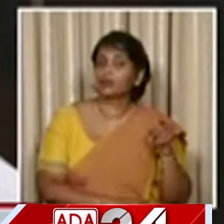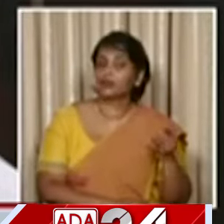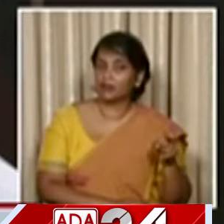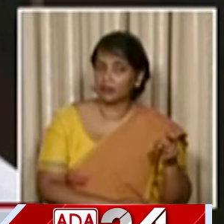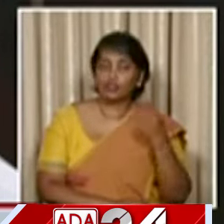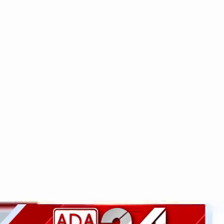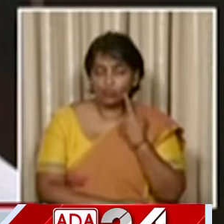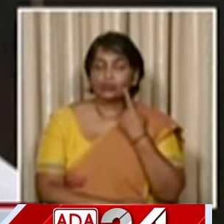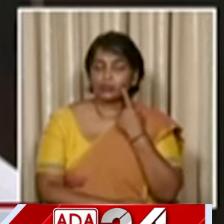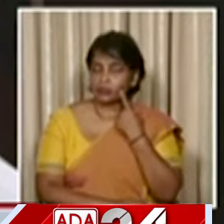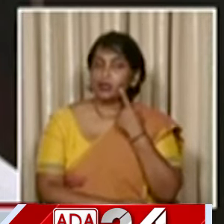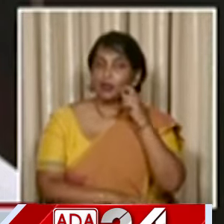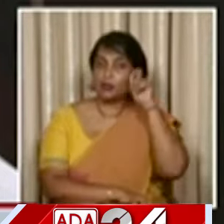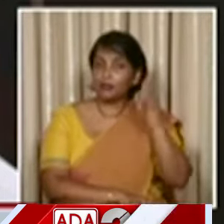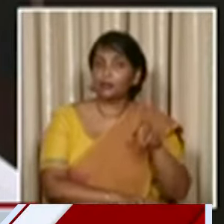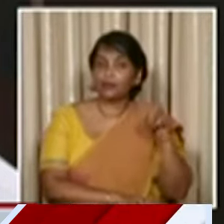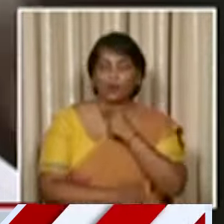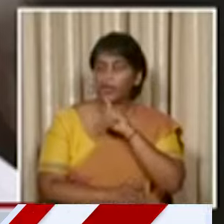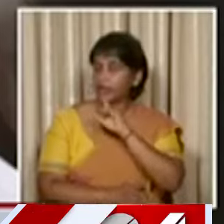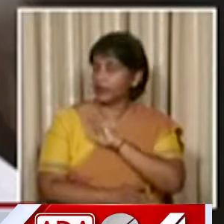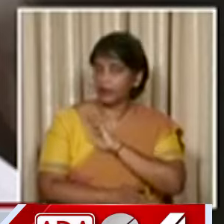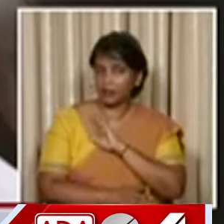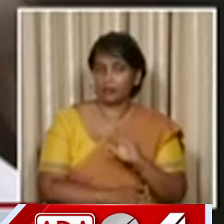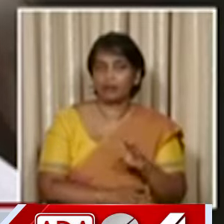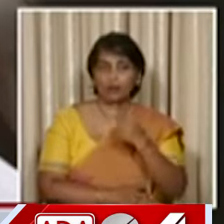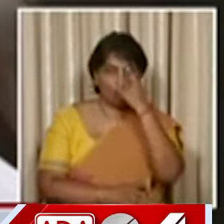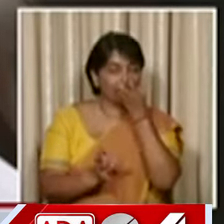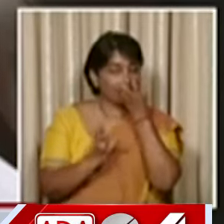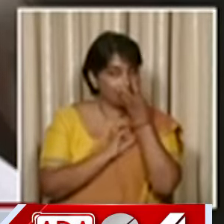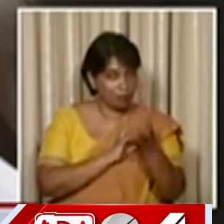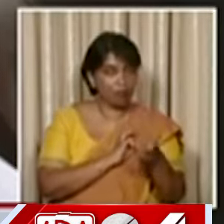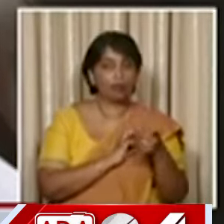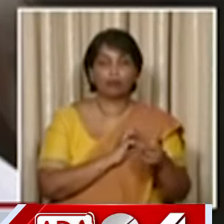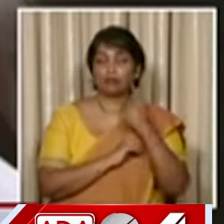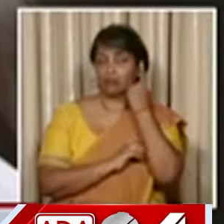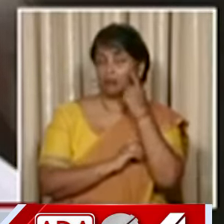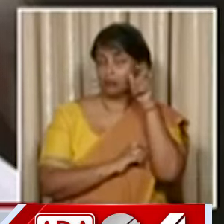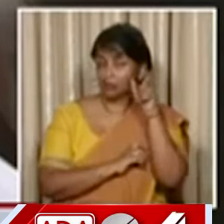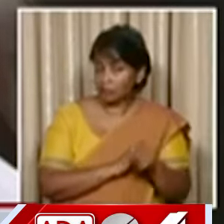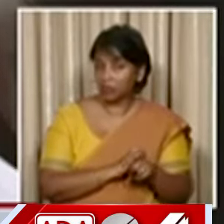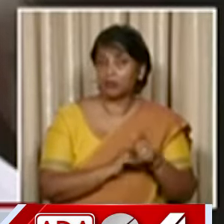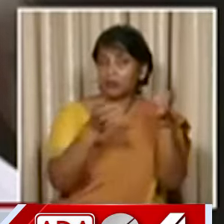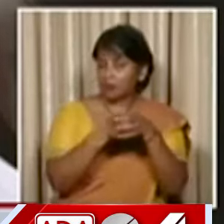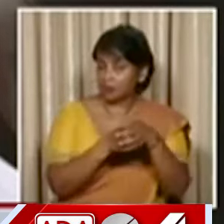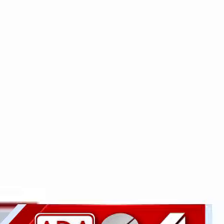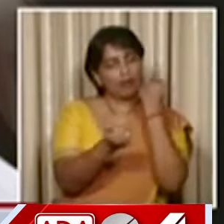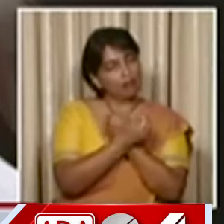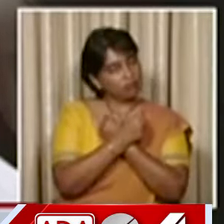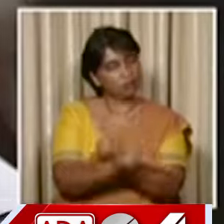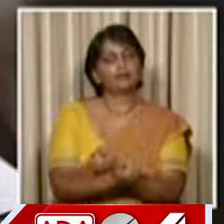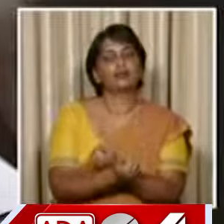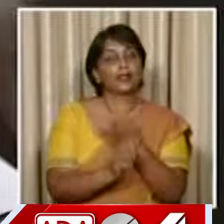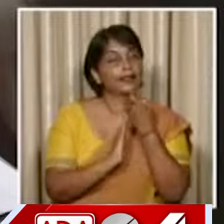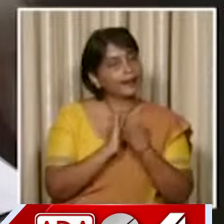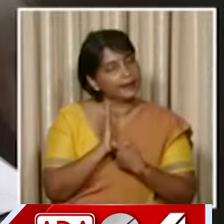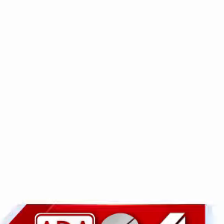groups to prevent it. We will not prevent the truth from being revealed. We will not lie to the people. We will arrest the masterminds behind the Easter Sunday attack and bring them before the